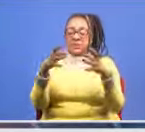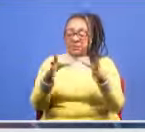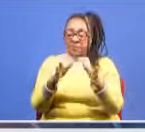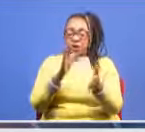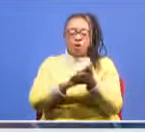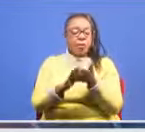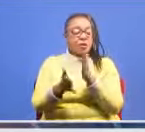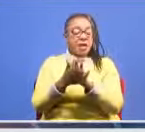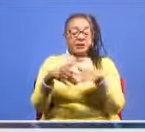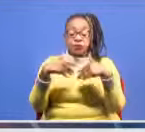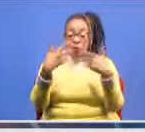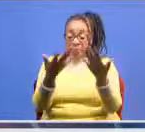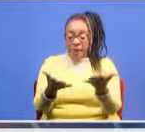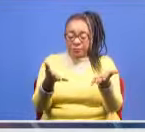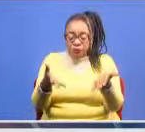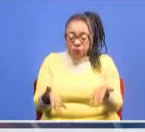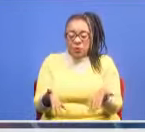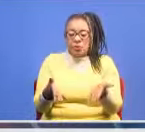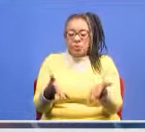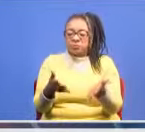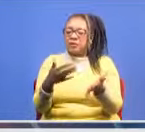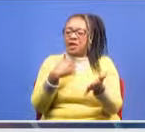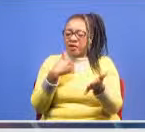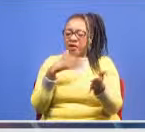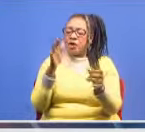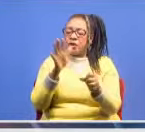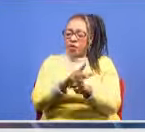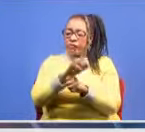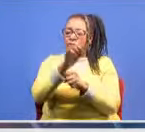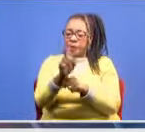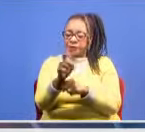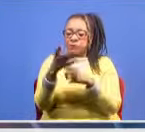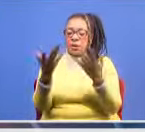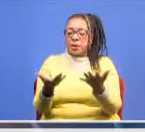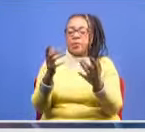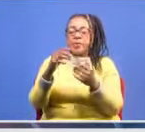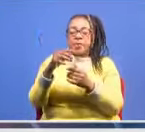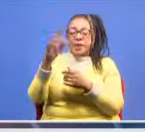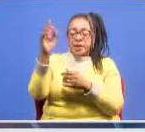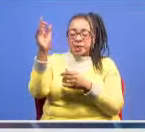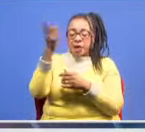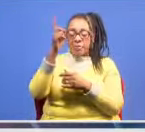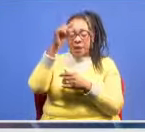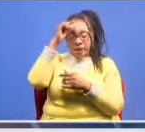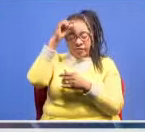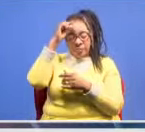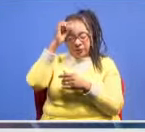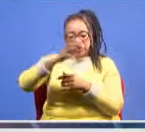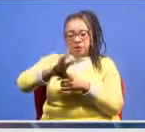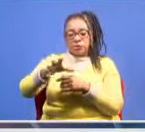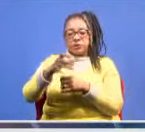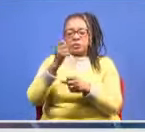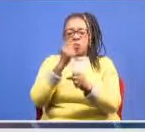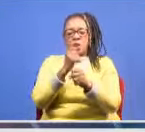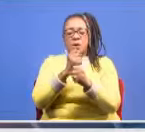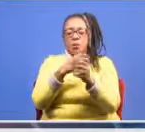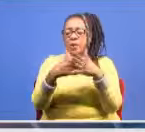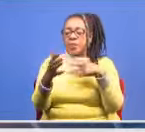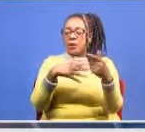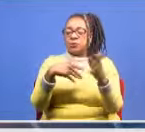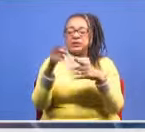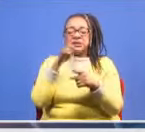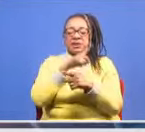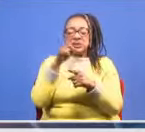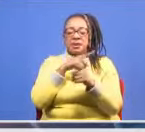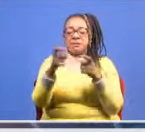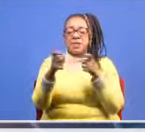to now. Leaves a lot of questions. How the government of the Nairobi County is operating without a disaster management team that